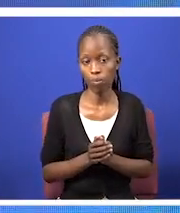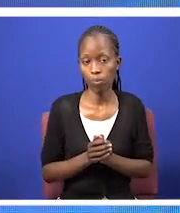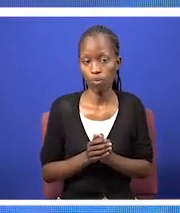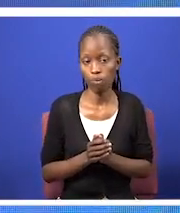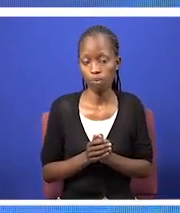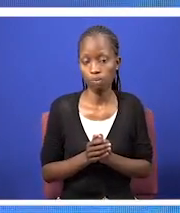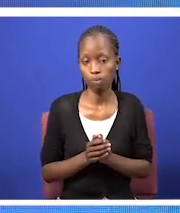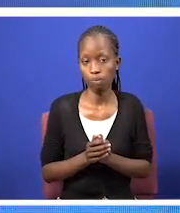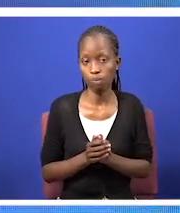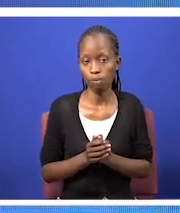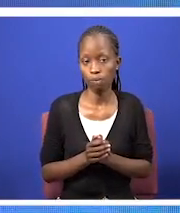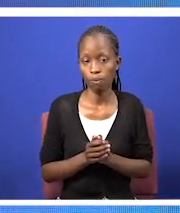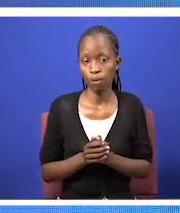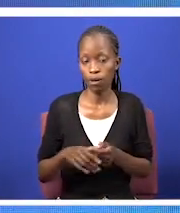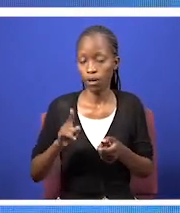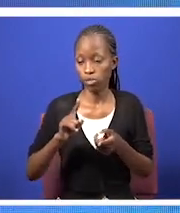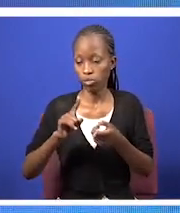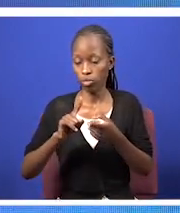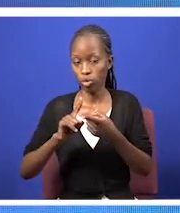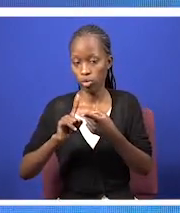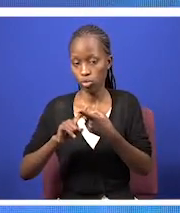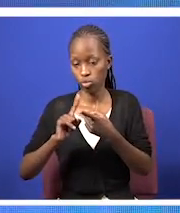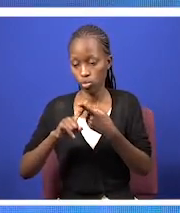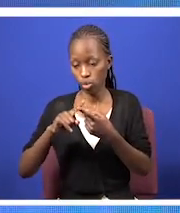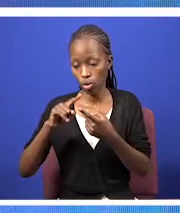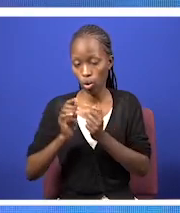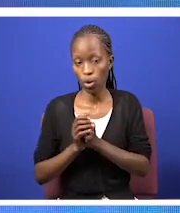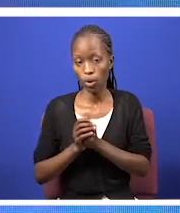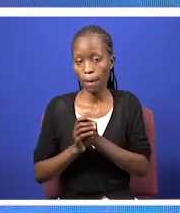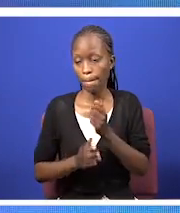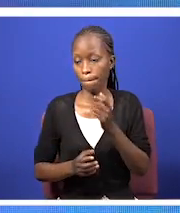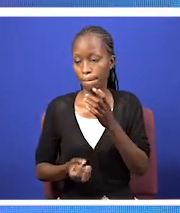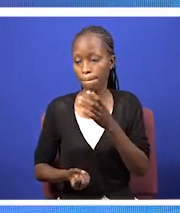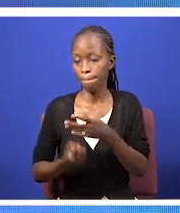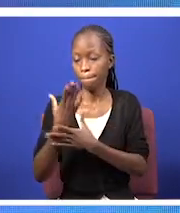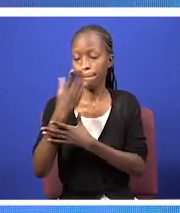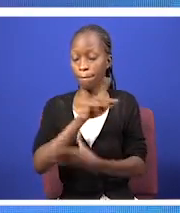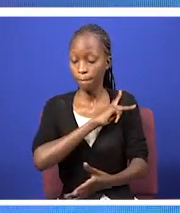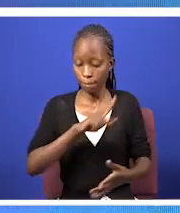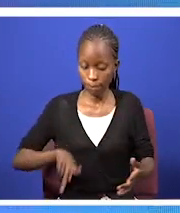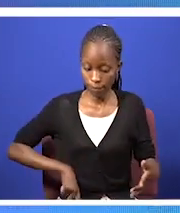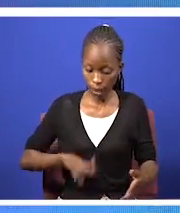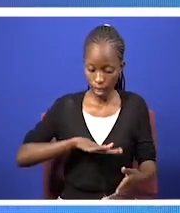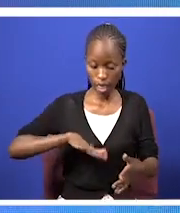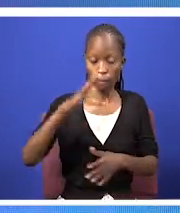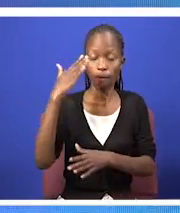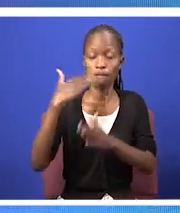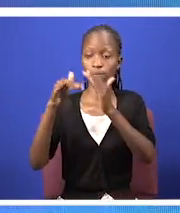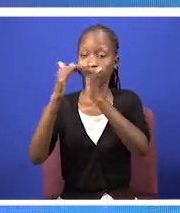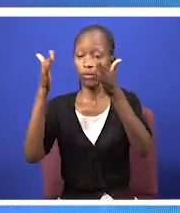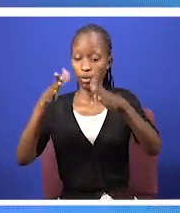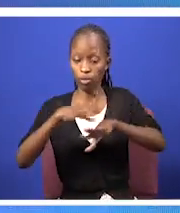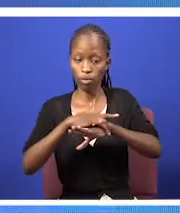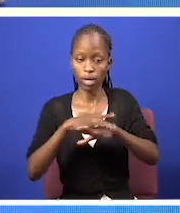to dramatically and purposefully create a colony of heaven on earth,